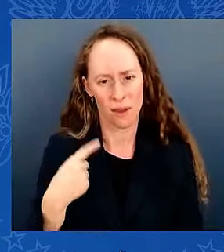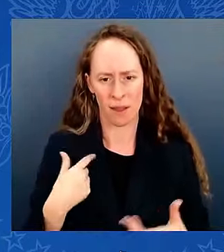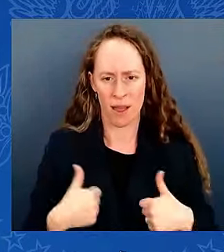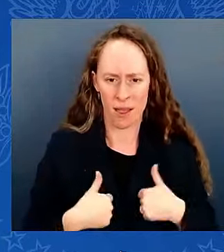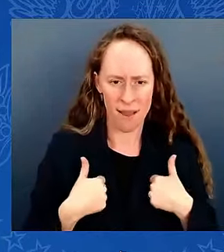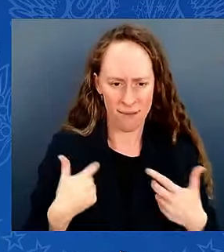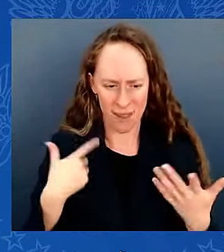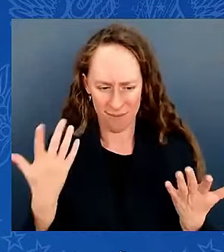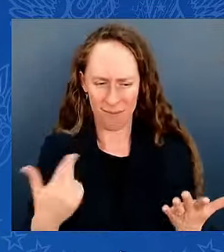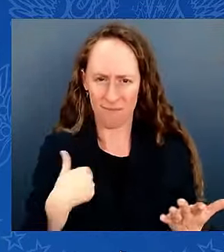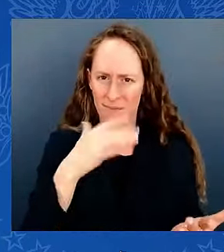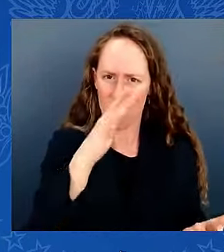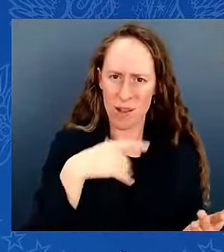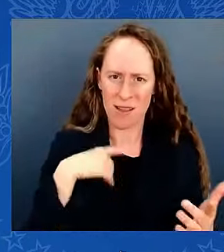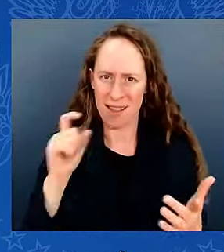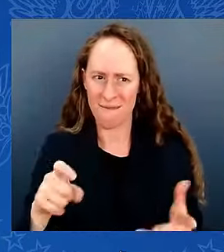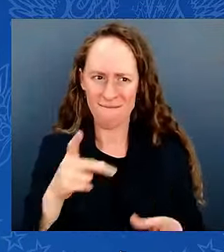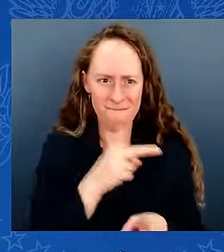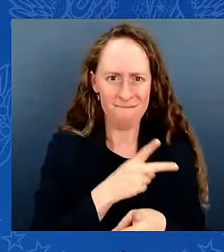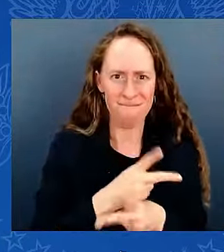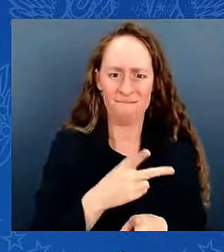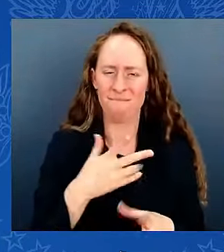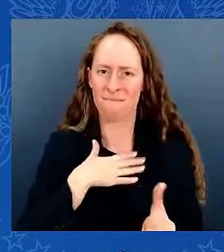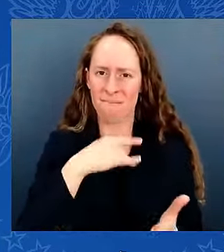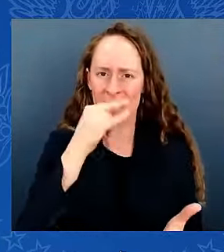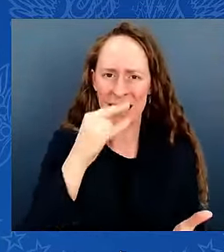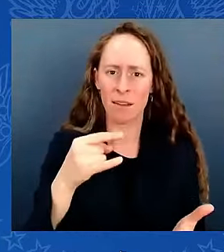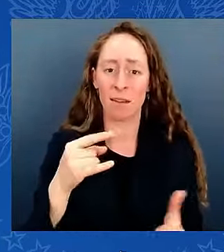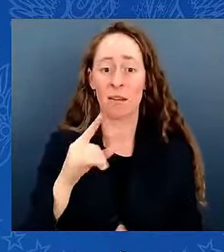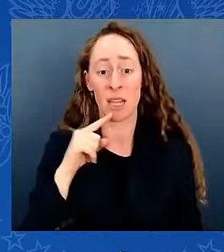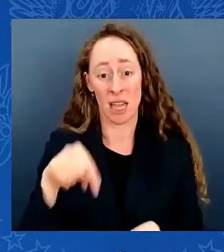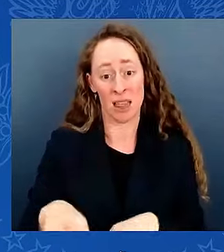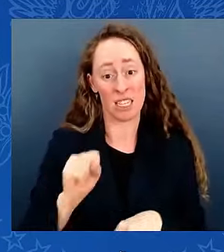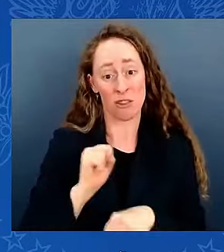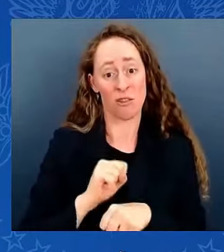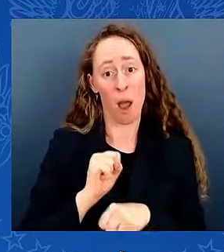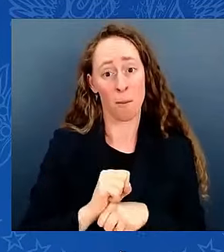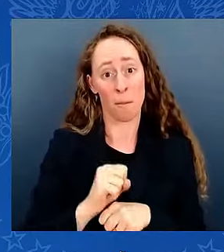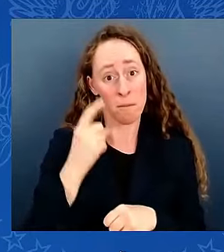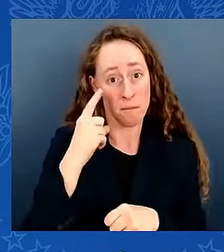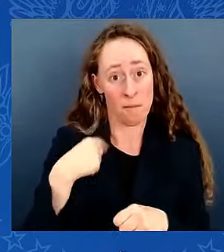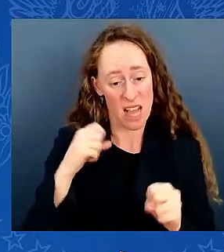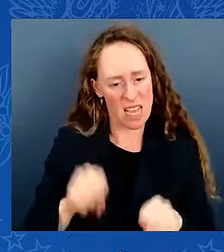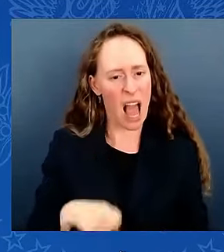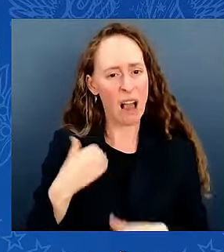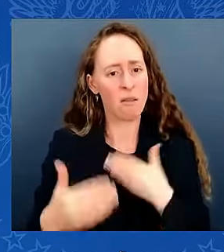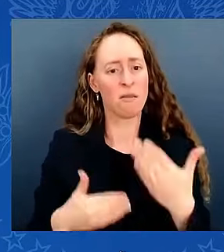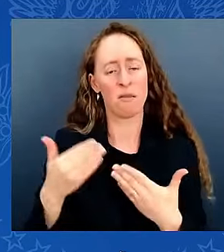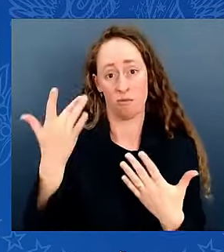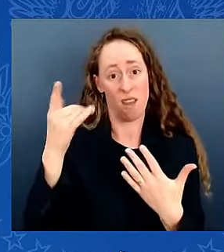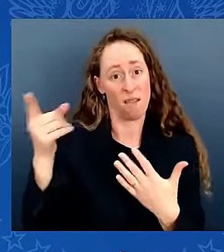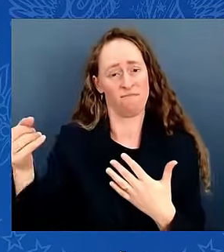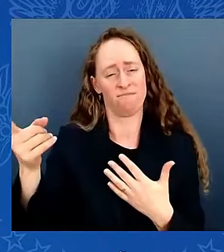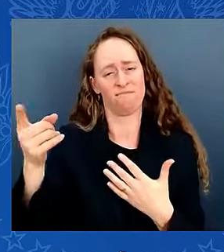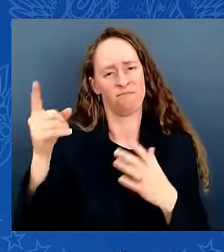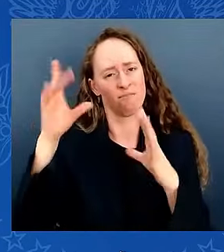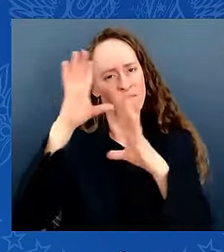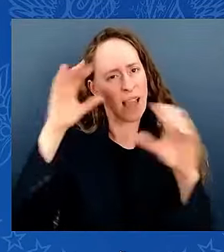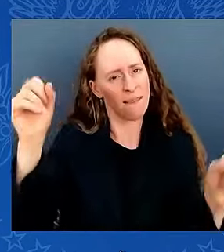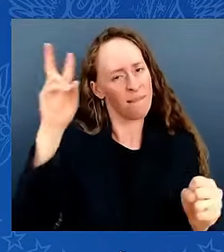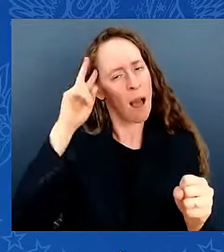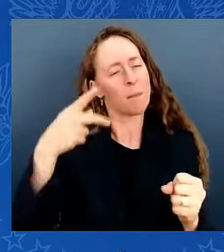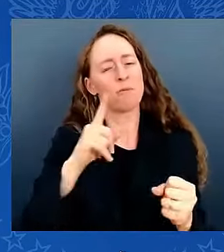is because this president and this vice president put family first. With your help, we have made